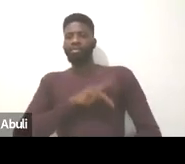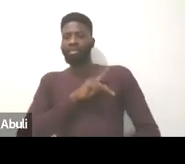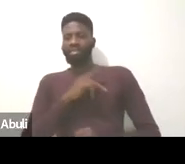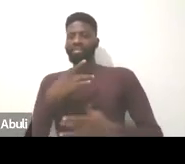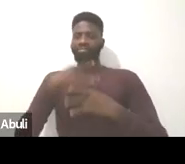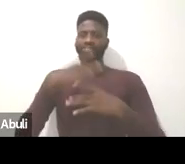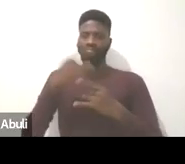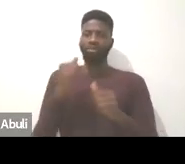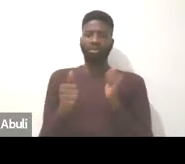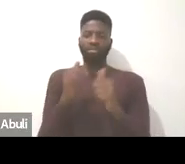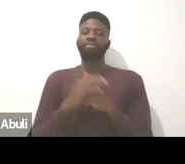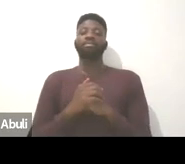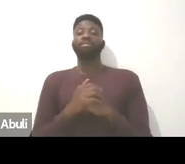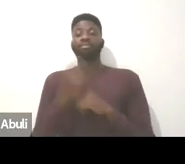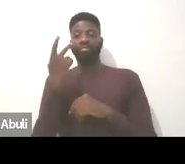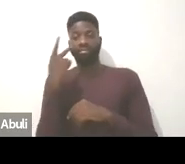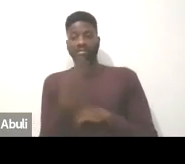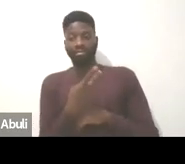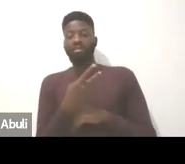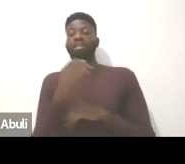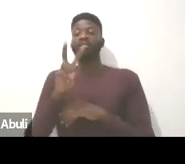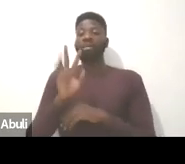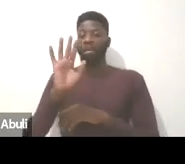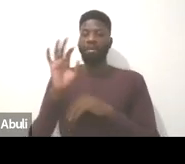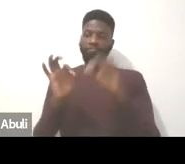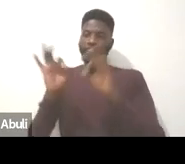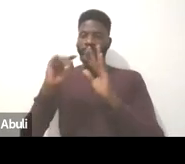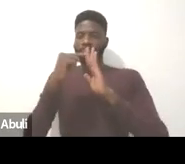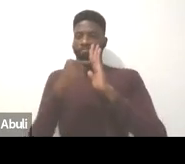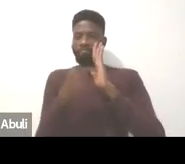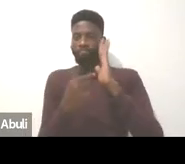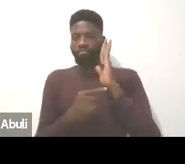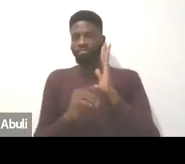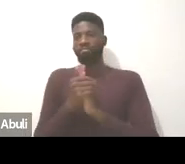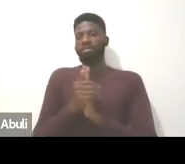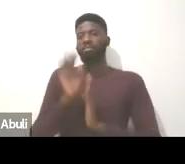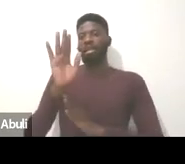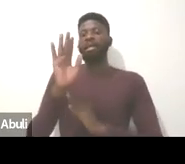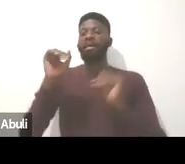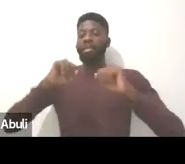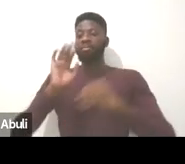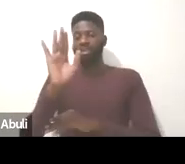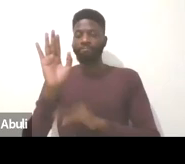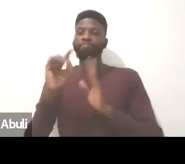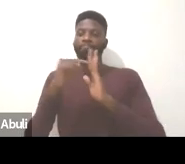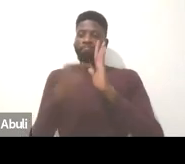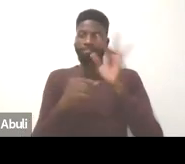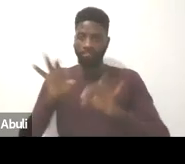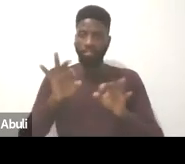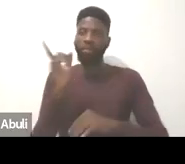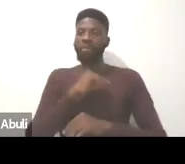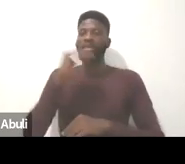So you see, your CV has already said or highlighted some of your skills and abilities. It's told us about your